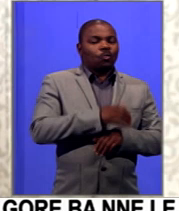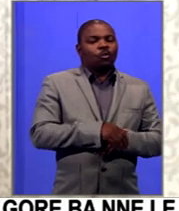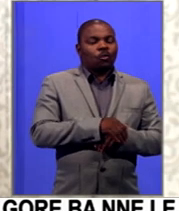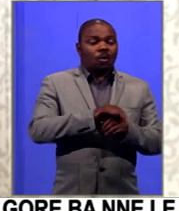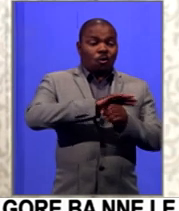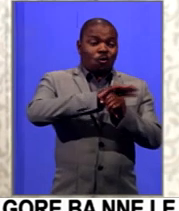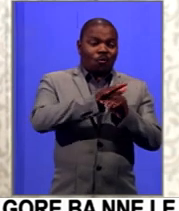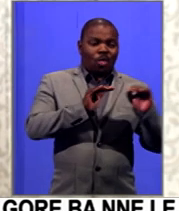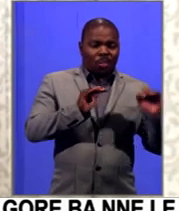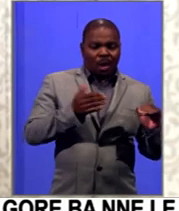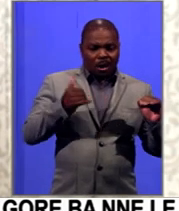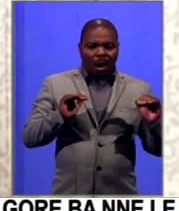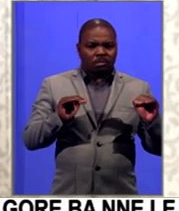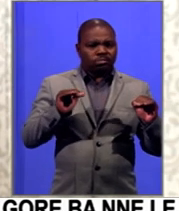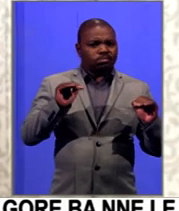the pandemic.